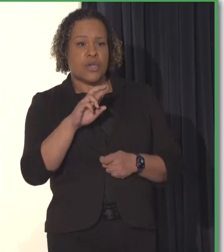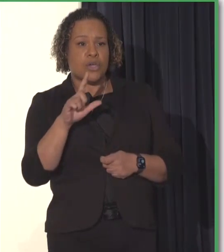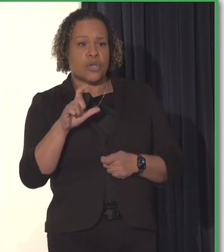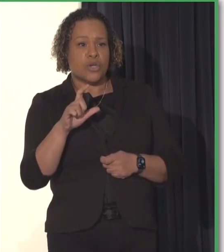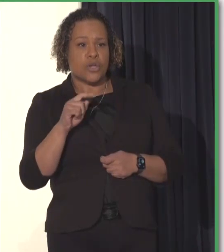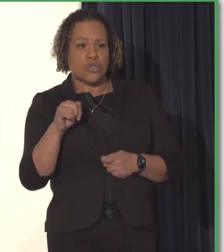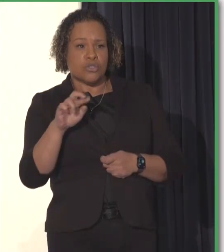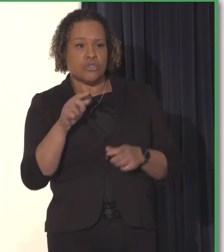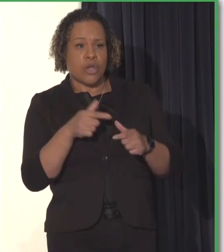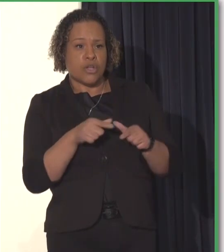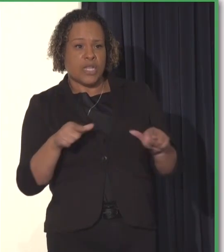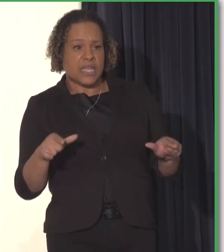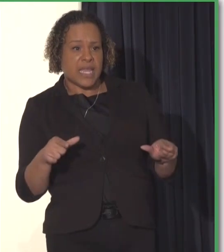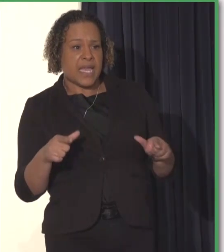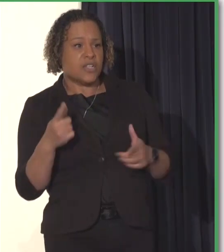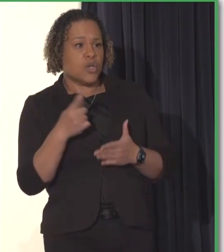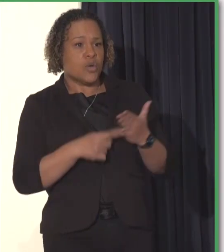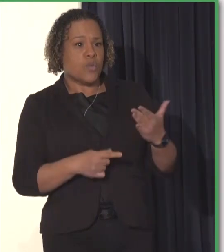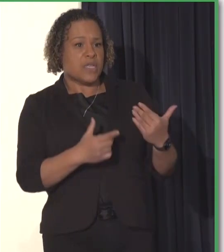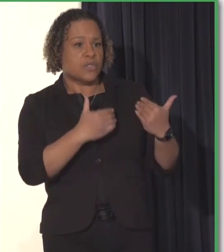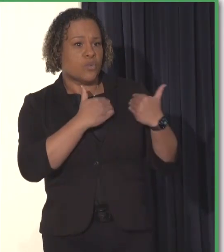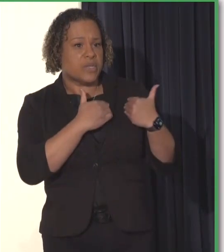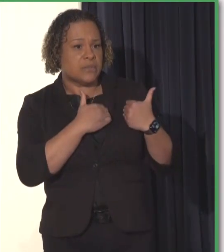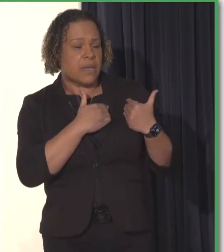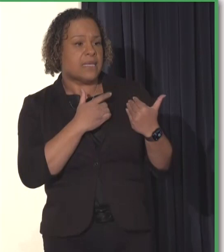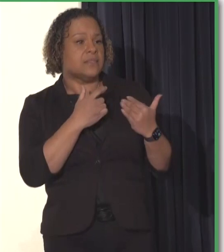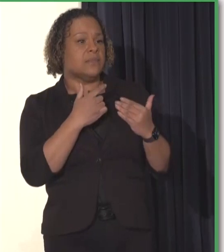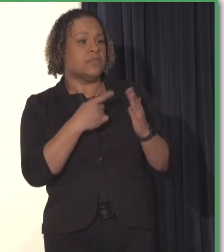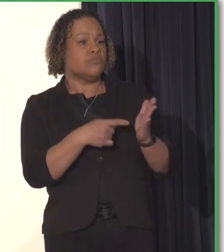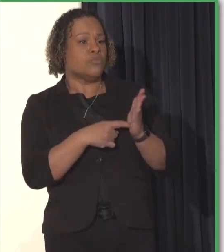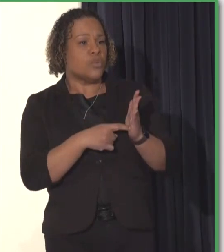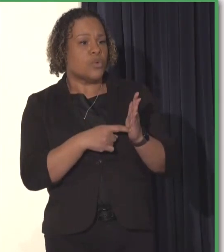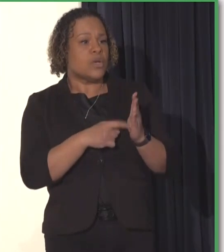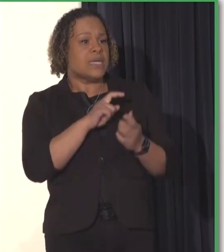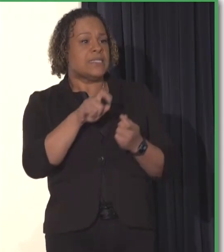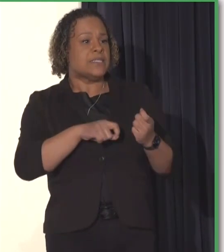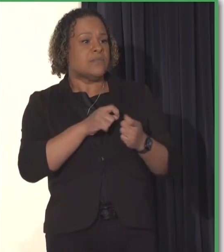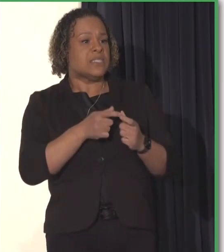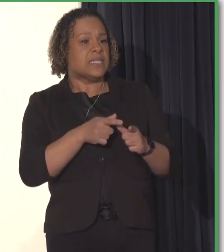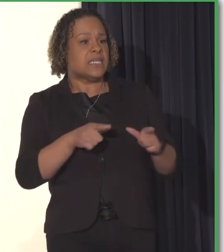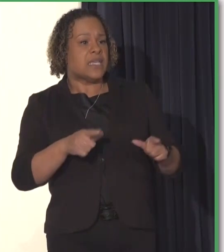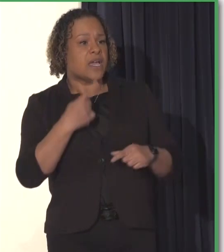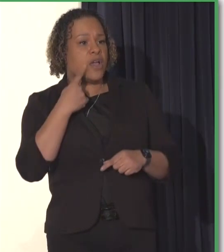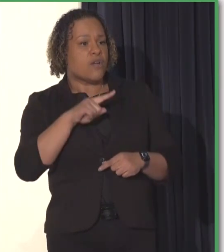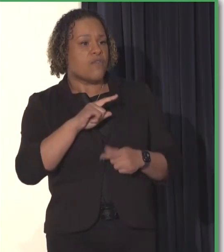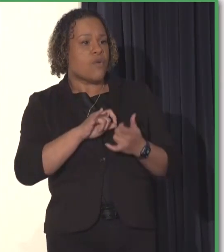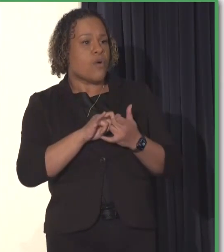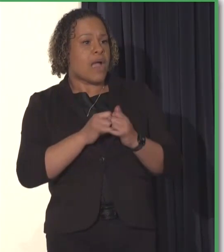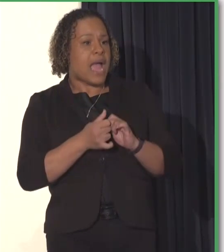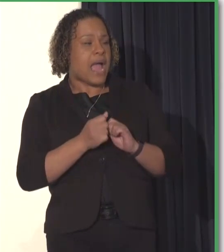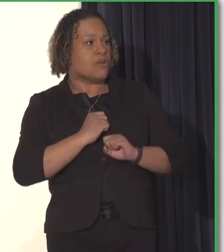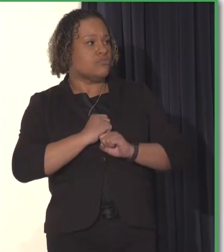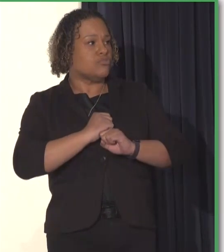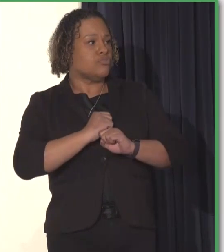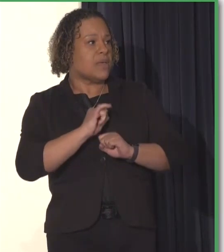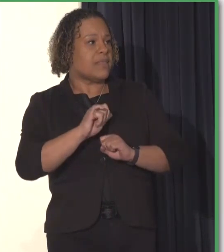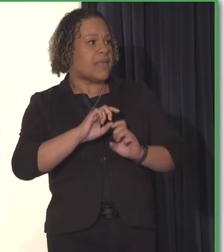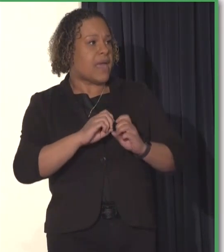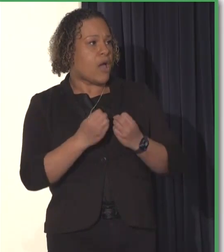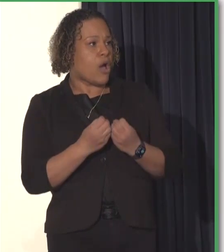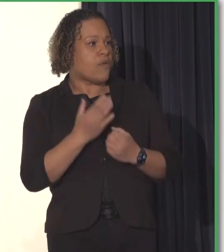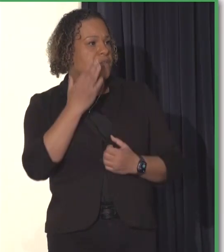Director of Personnel duties, responsibility? There's specific language in terms of how she carried out her office.